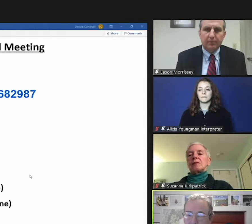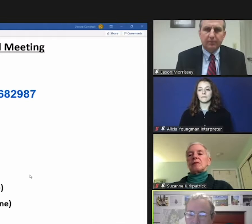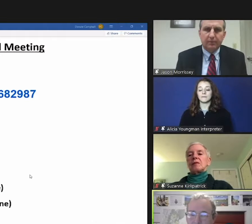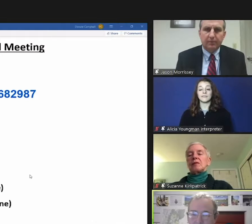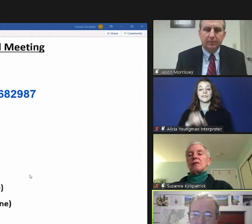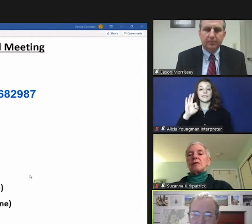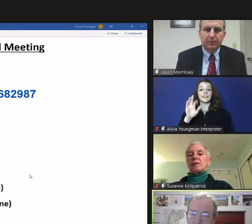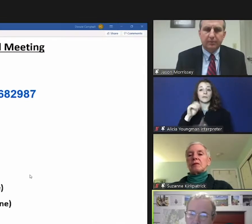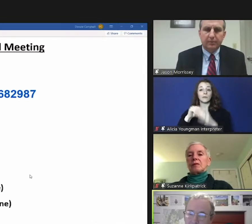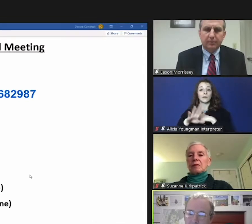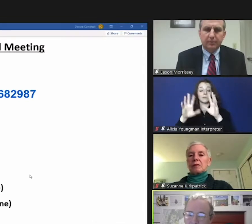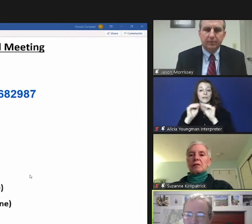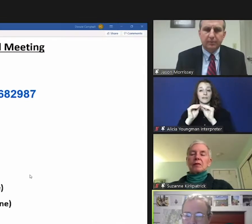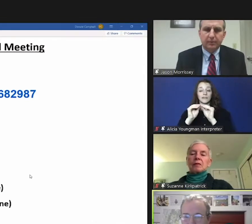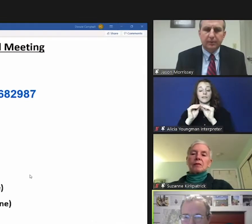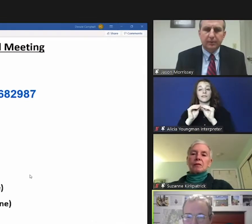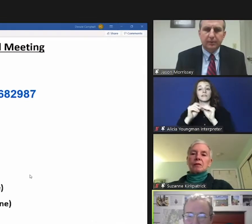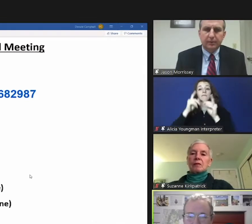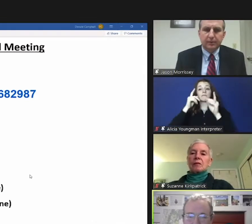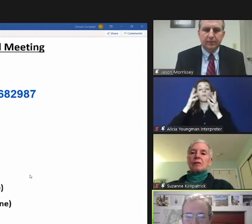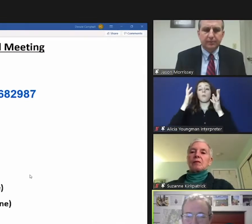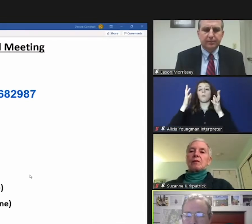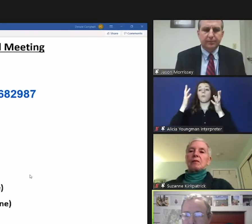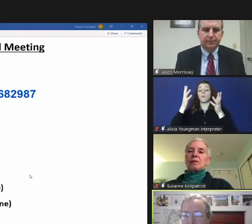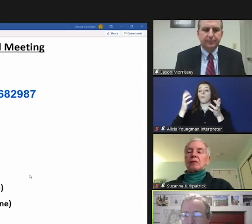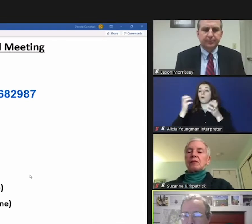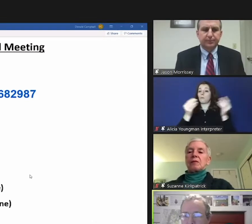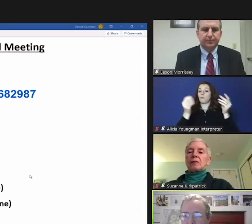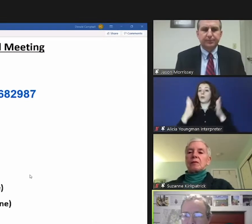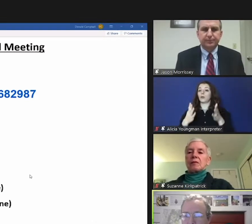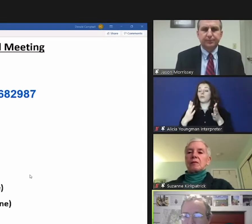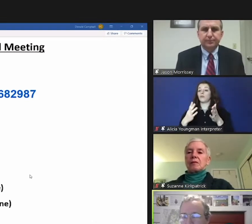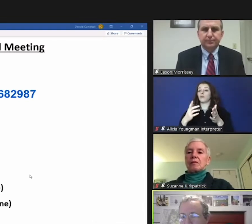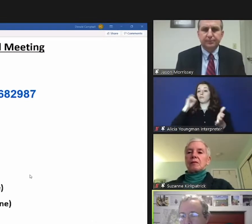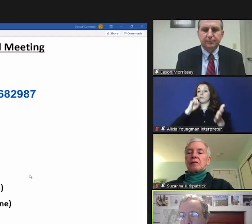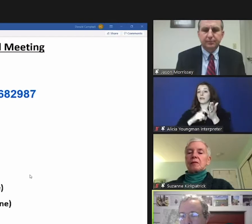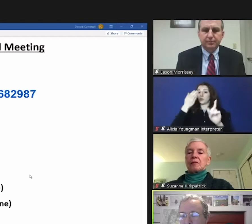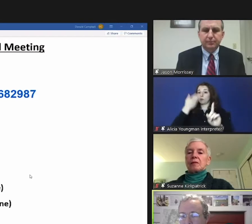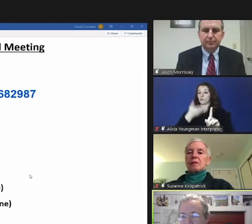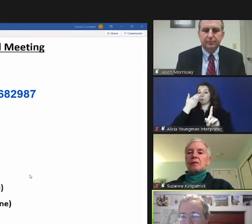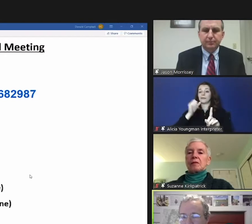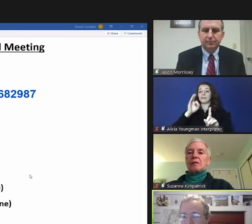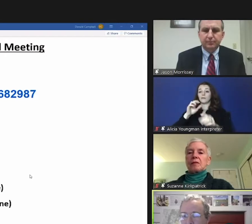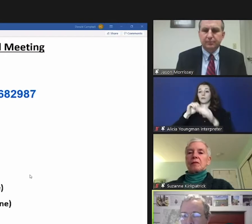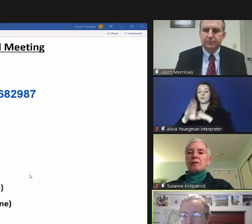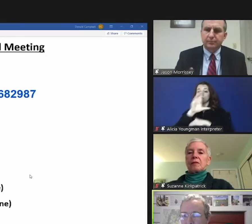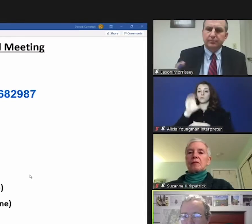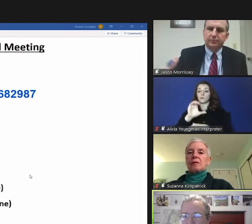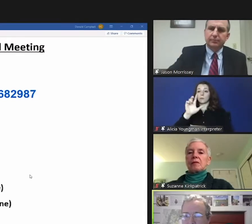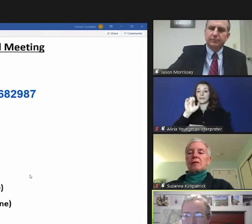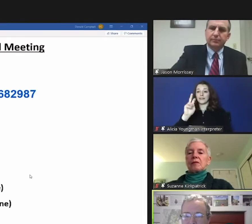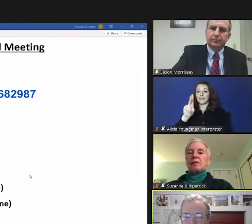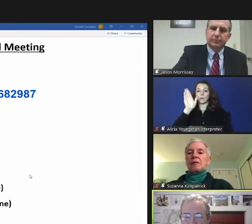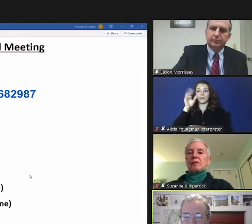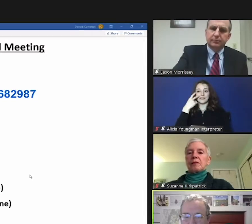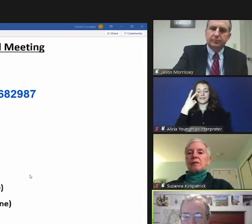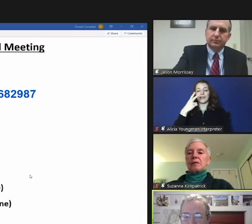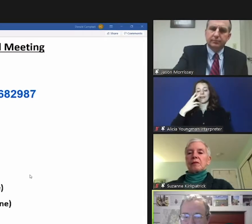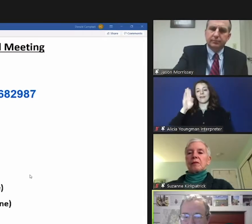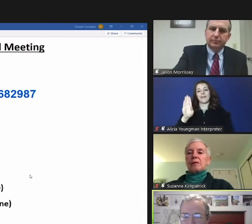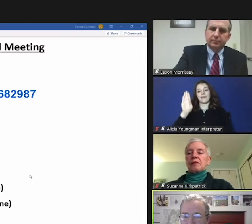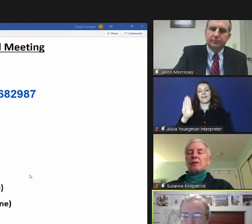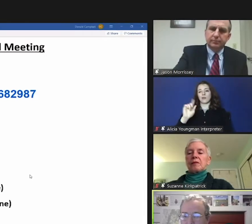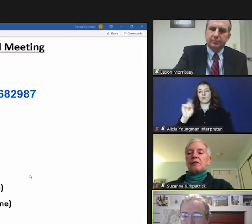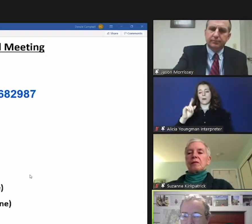If you do enter the meeting and you want to be recognized by the moderator, if you've come in by the Zoom link, you'll see a little hand at the bottom of your